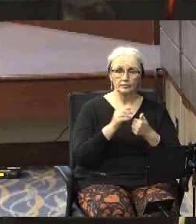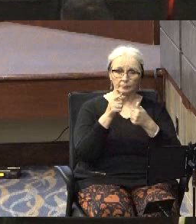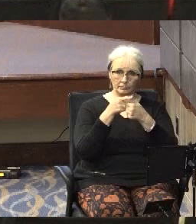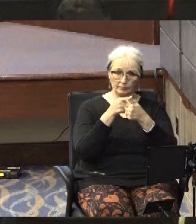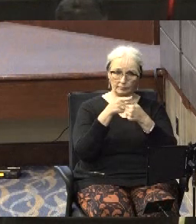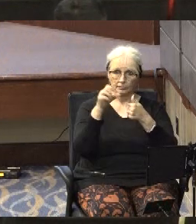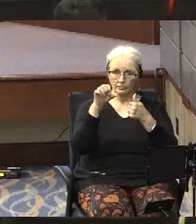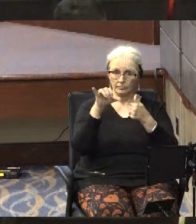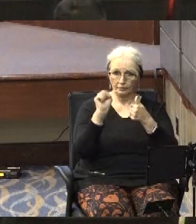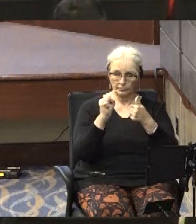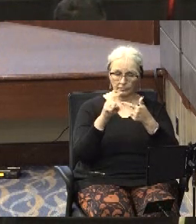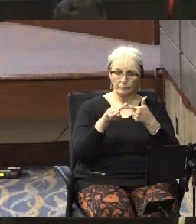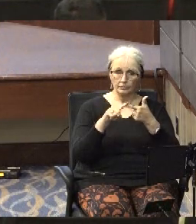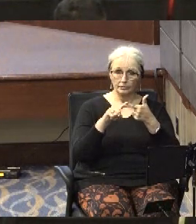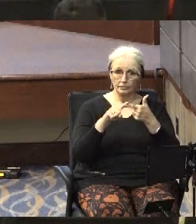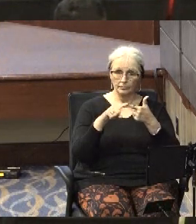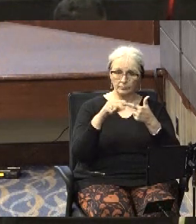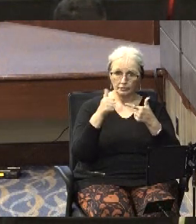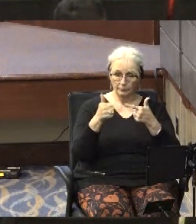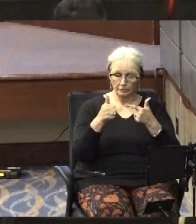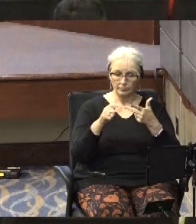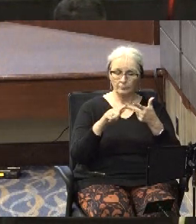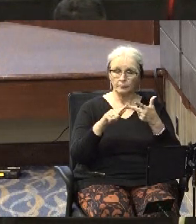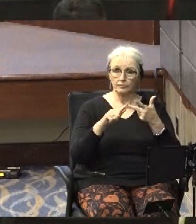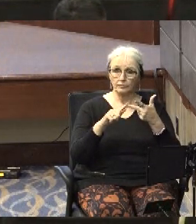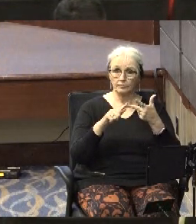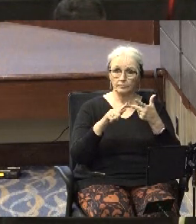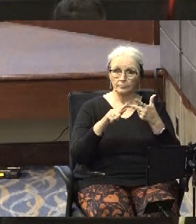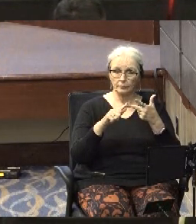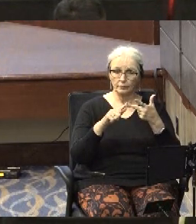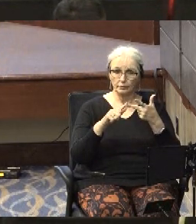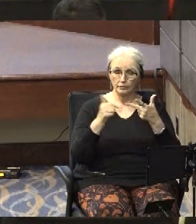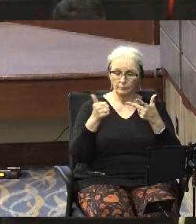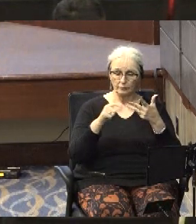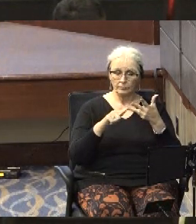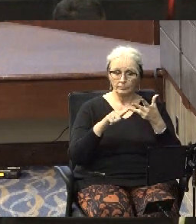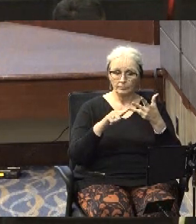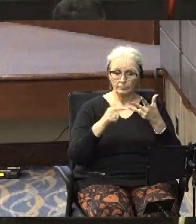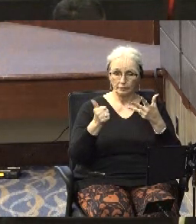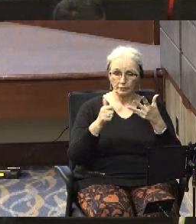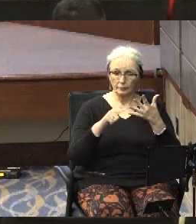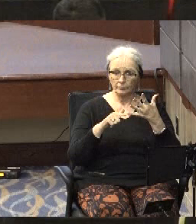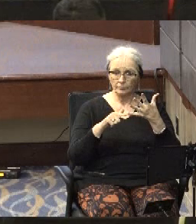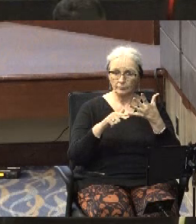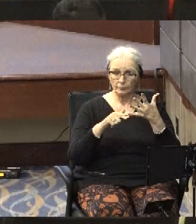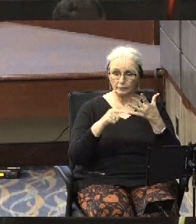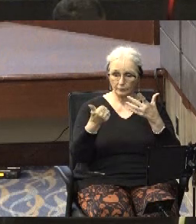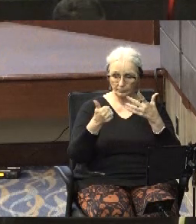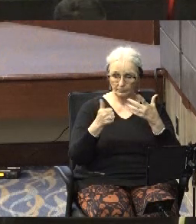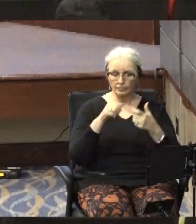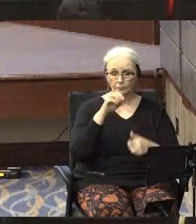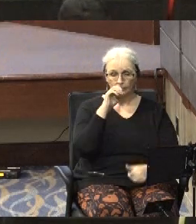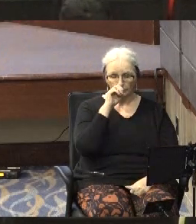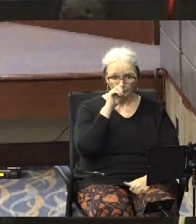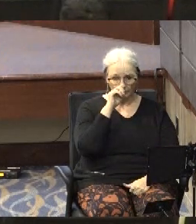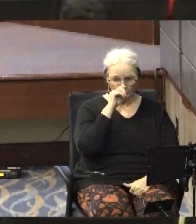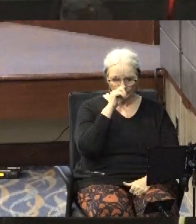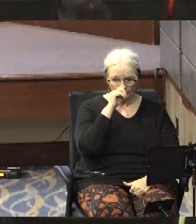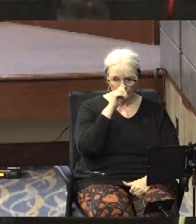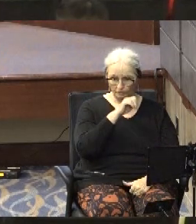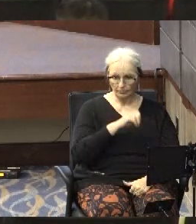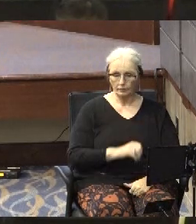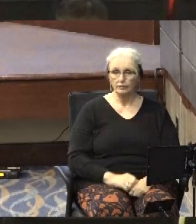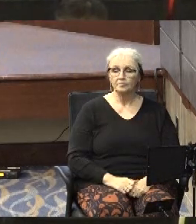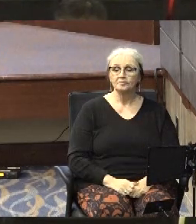Barfield? Yes. Rodriguez? Aye. Horner? Aye. Holmes? Aye. Borderud? Yes. All right,